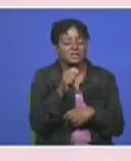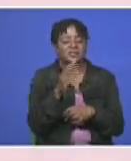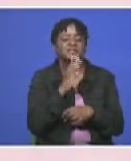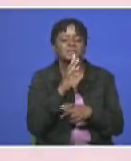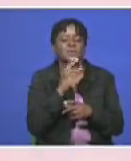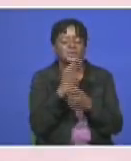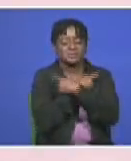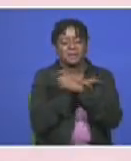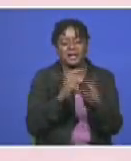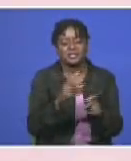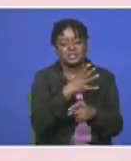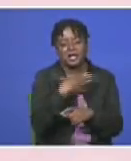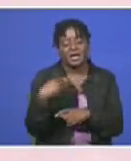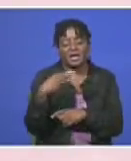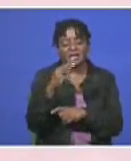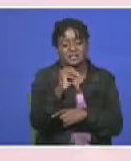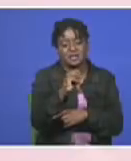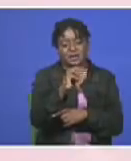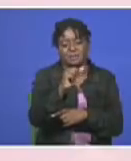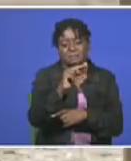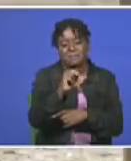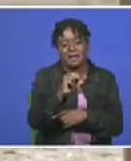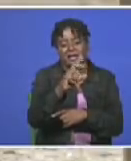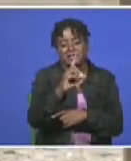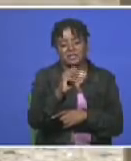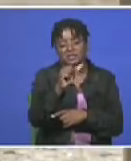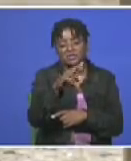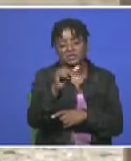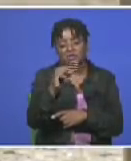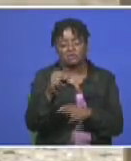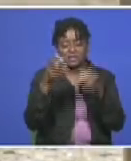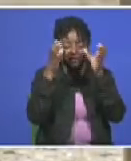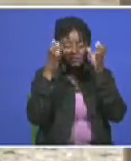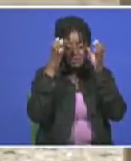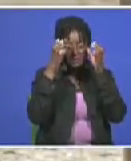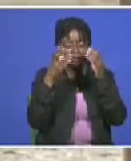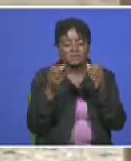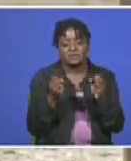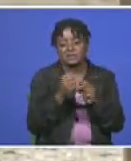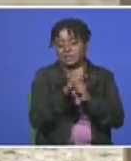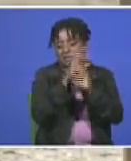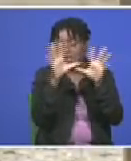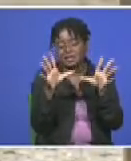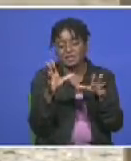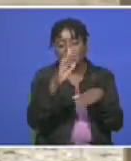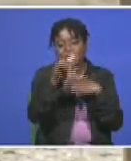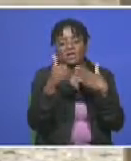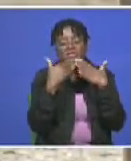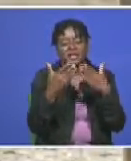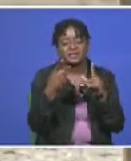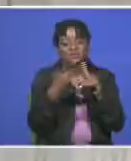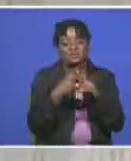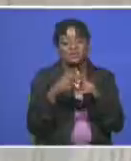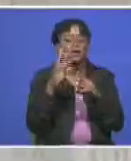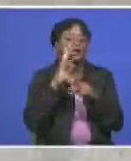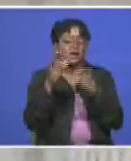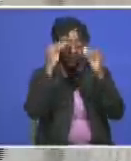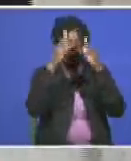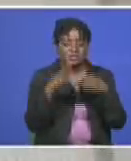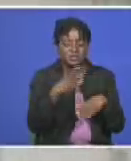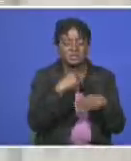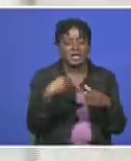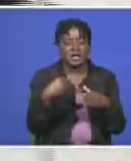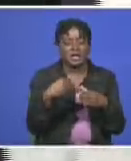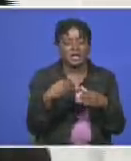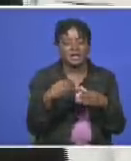This is all thanks to the well-qualified teachers at the San Pedro International School on Tonic Williams Darling Highway. This influenced